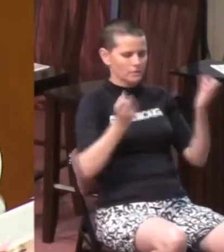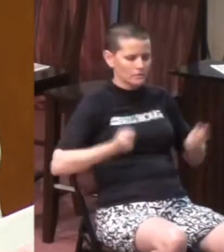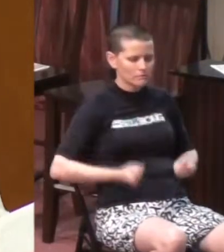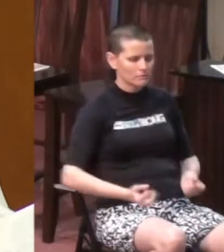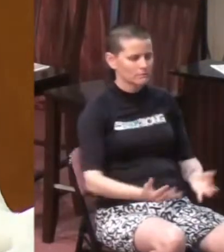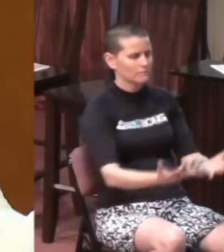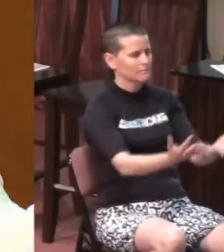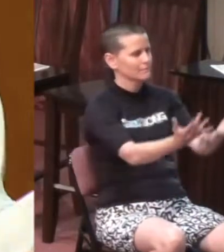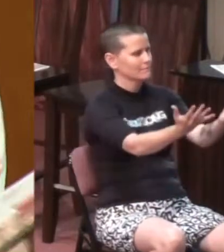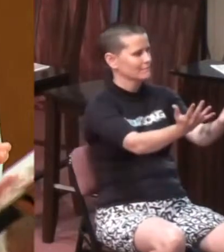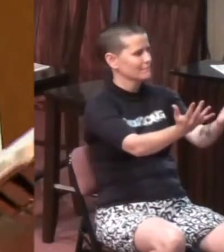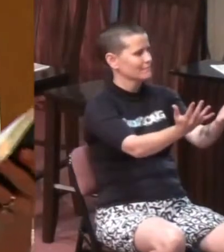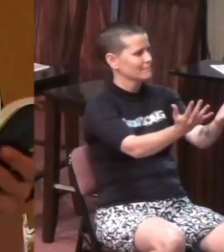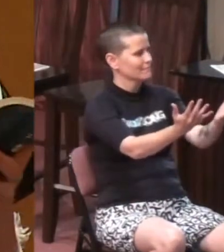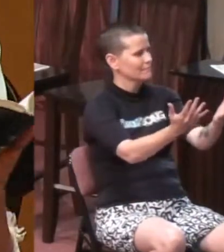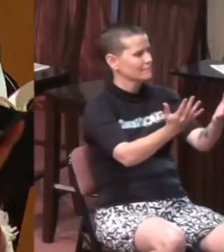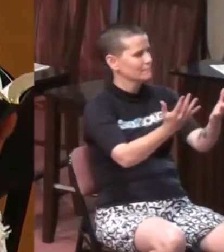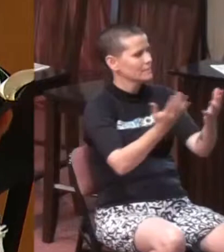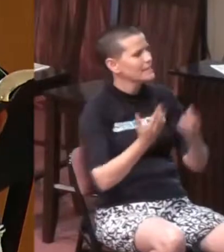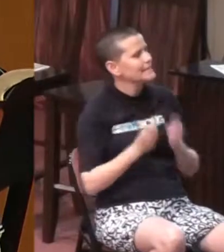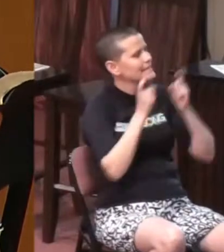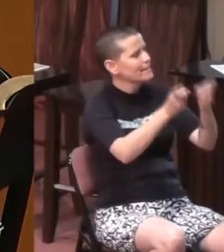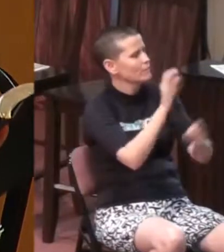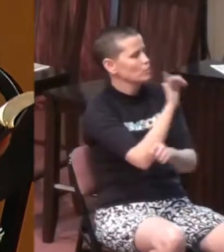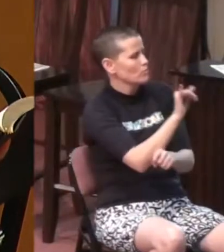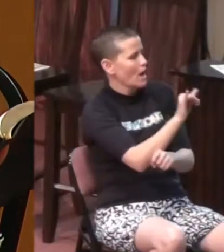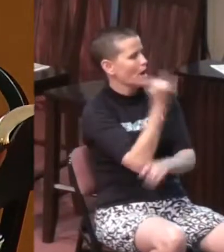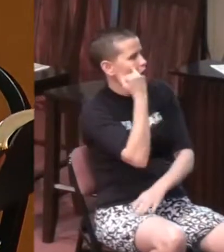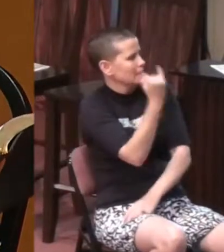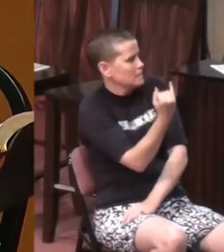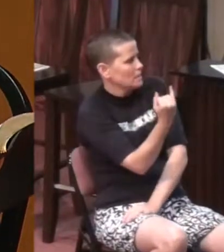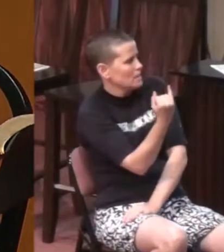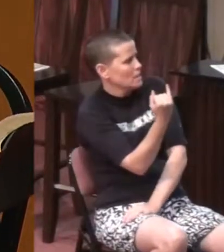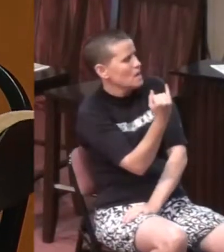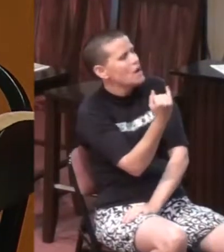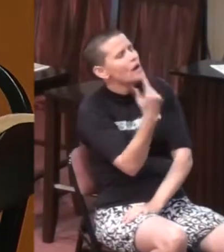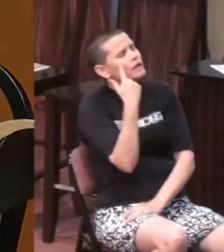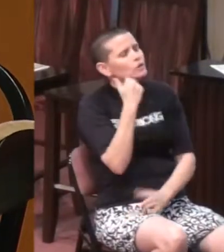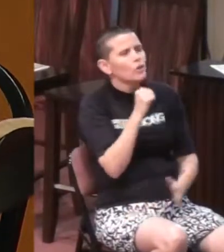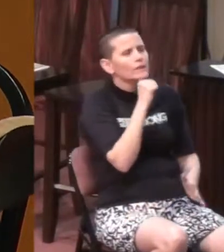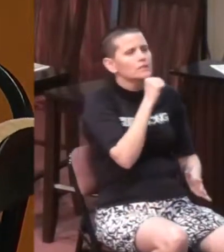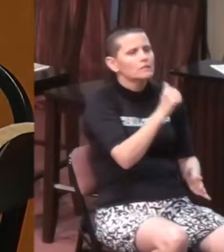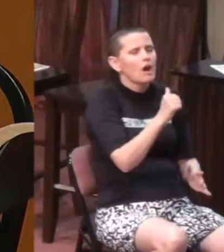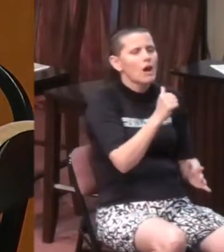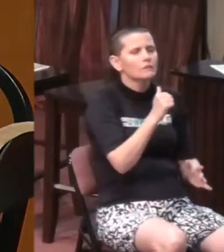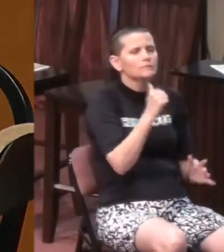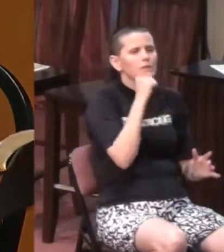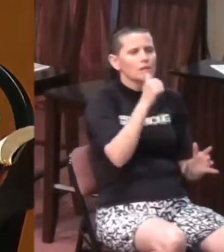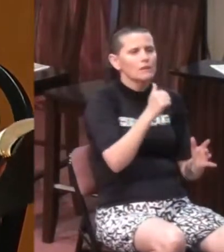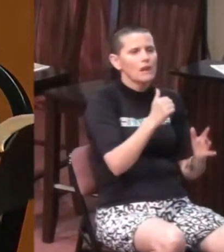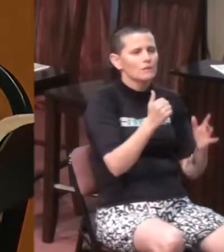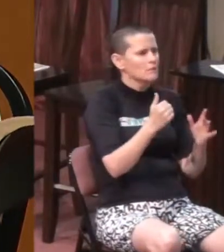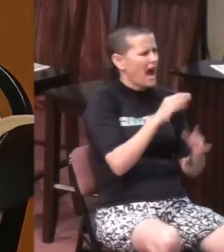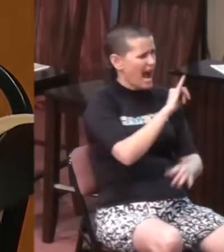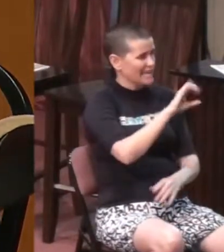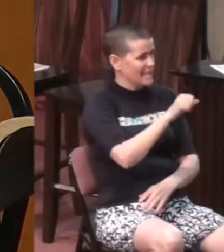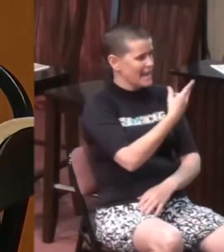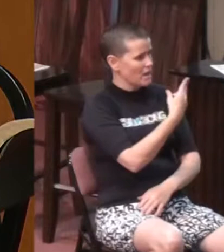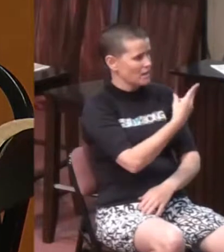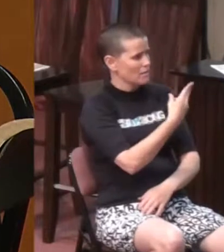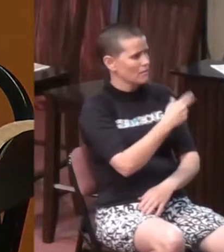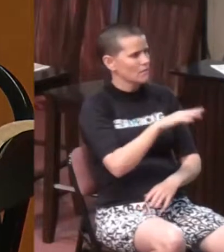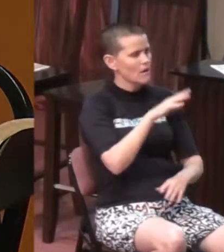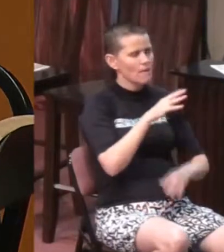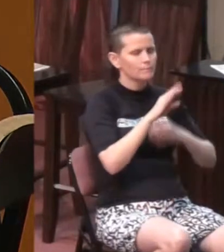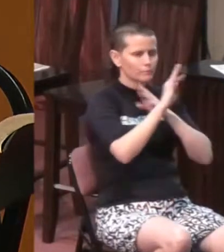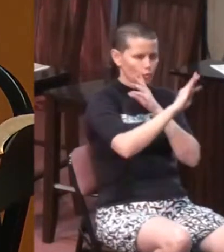43, 18 and 19, it says, do not remember the former things or consider things of